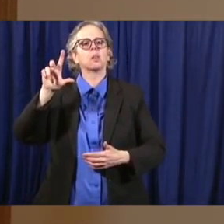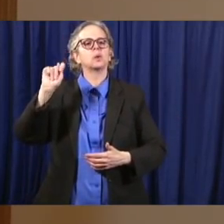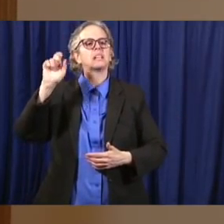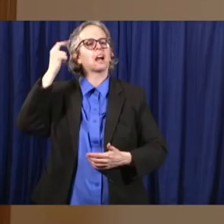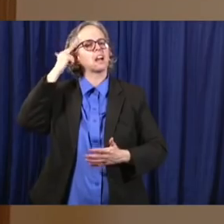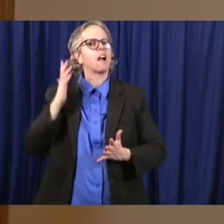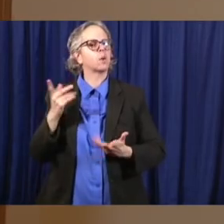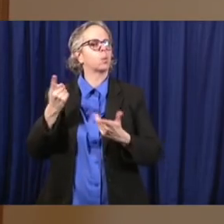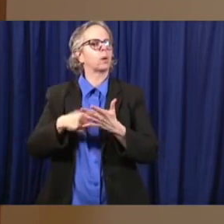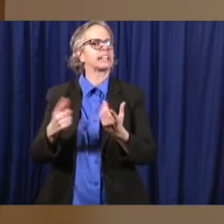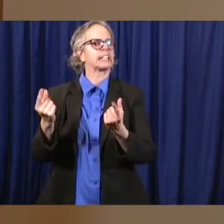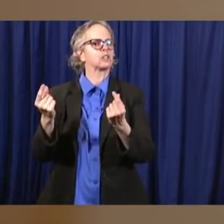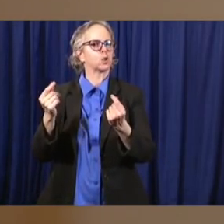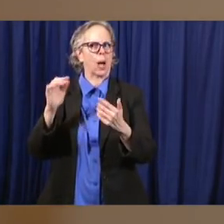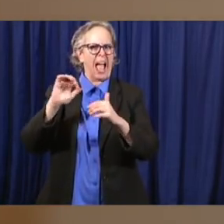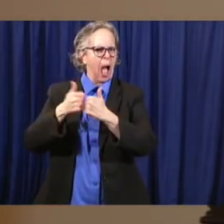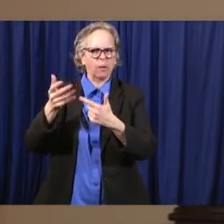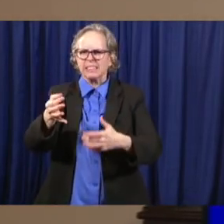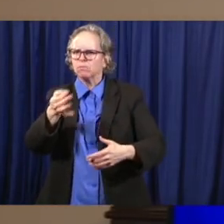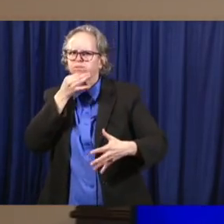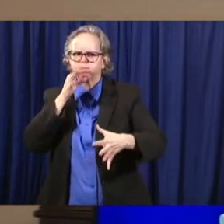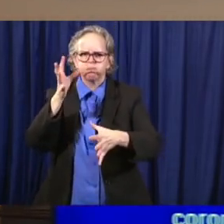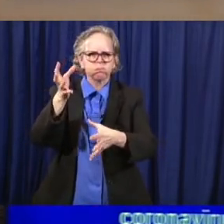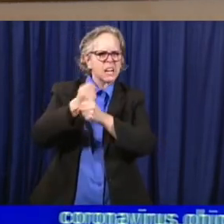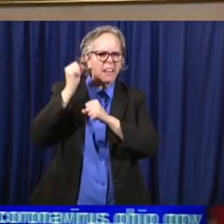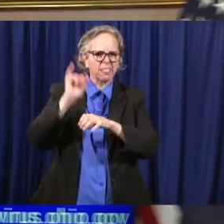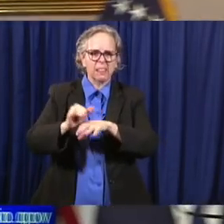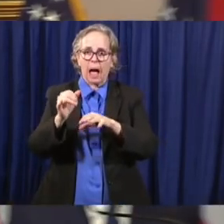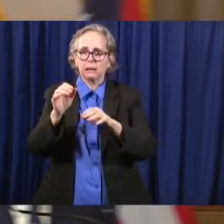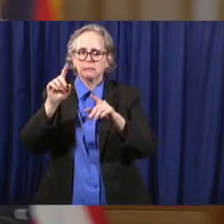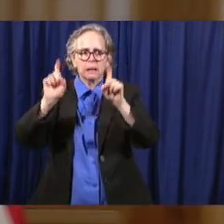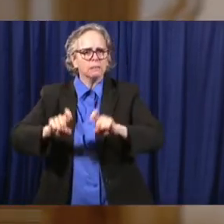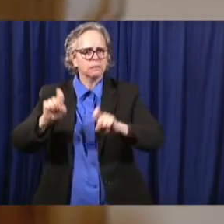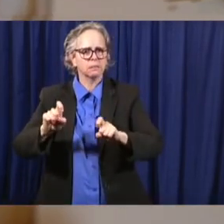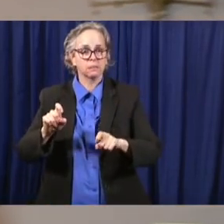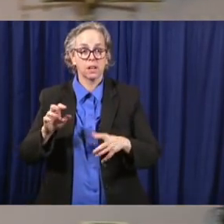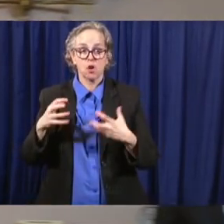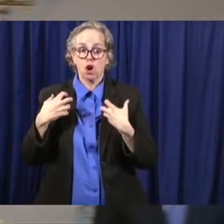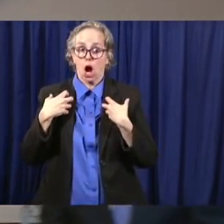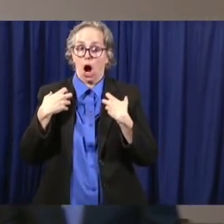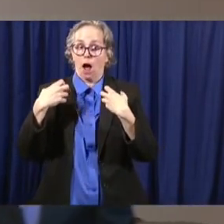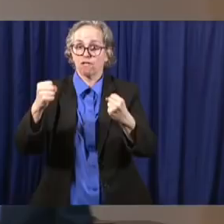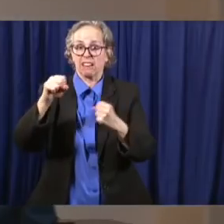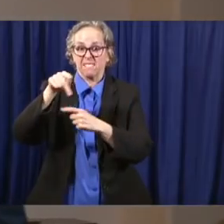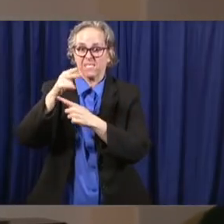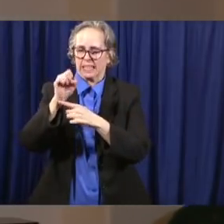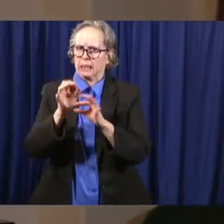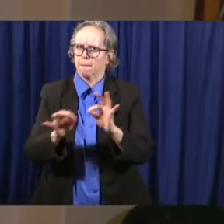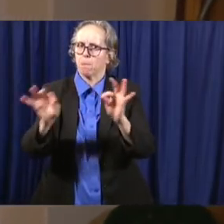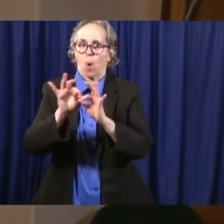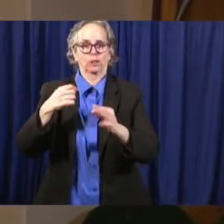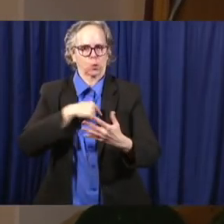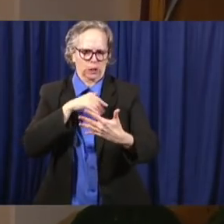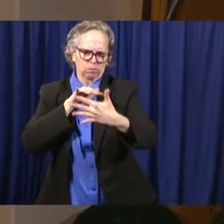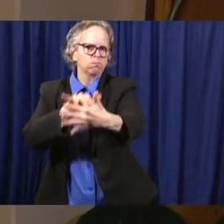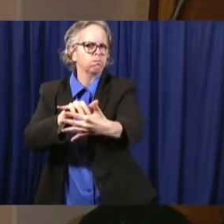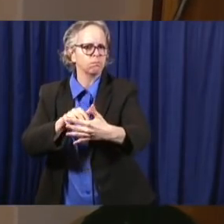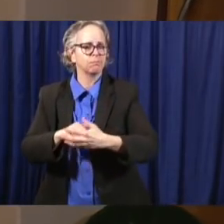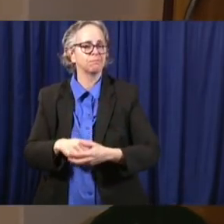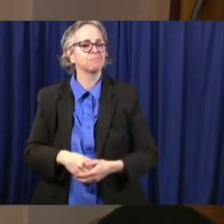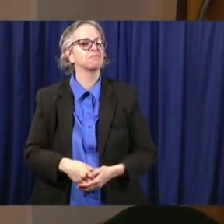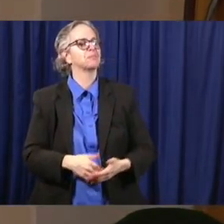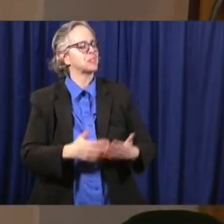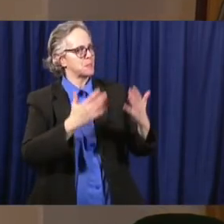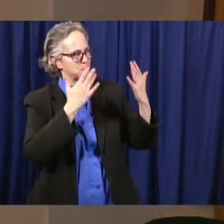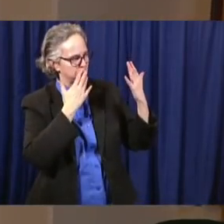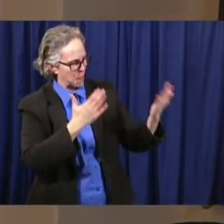get this, because it's so important for our recovery phase. Yeah, thank you, Dr. Acton. We do these phone